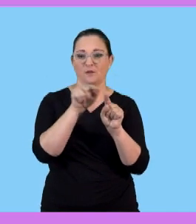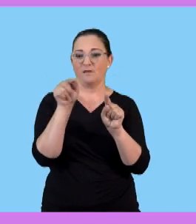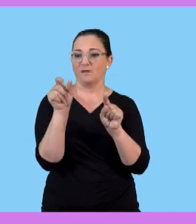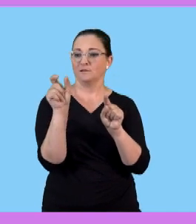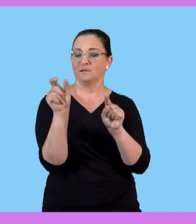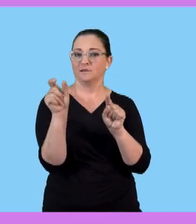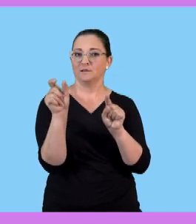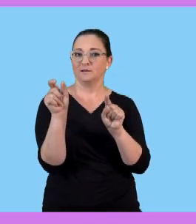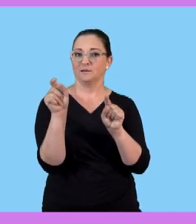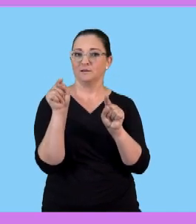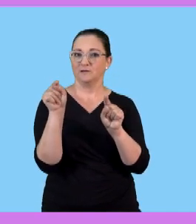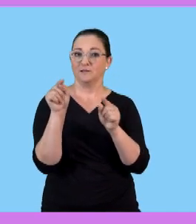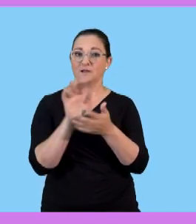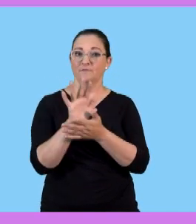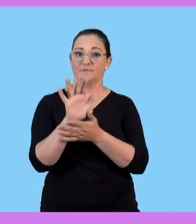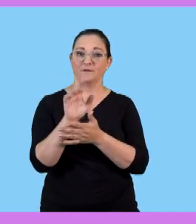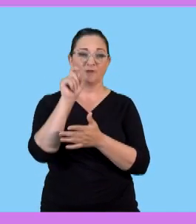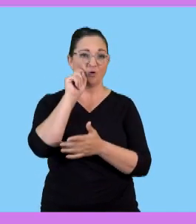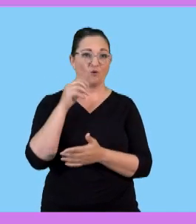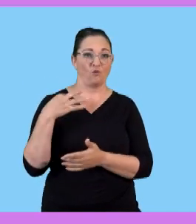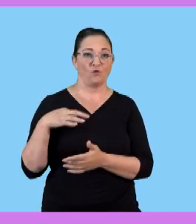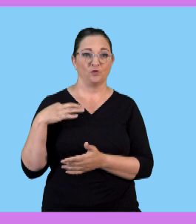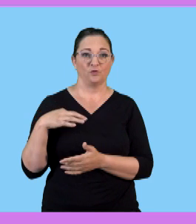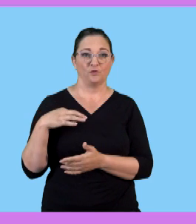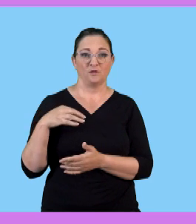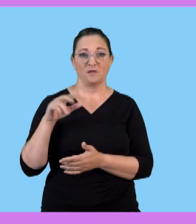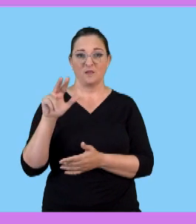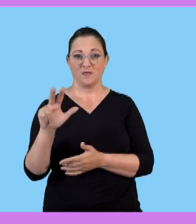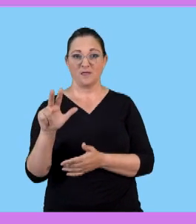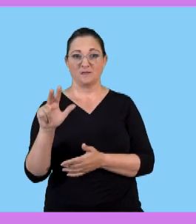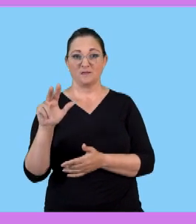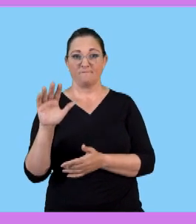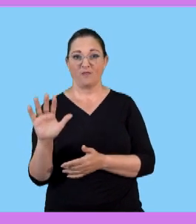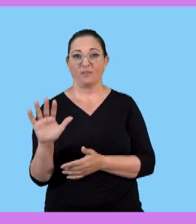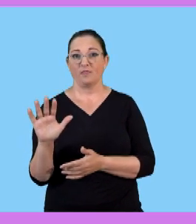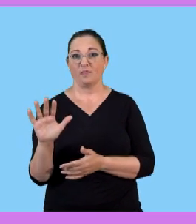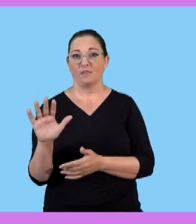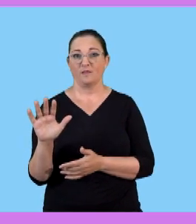way. Then I'll see this 15-year-old girl will be in the 85th